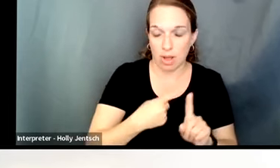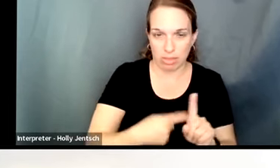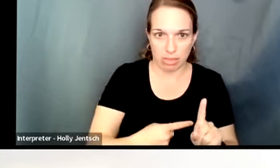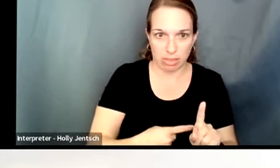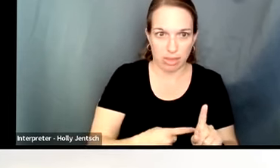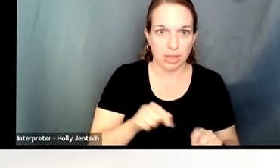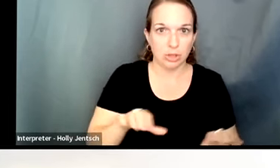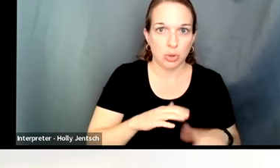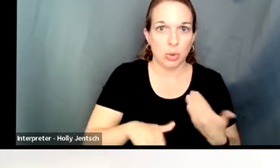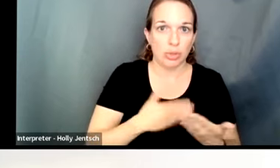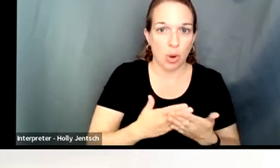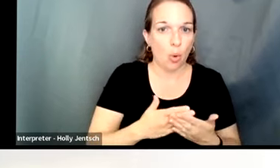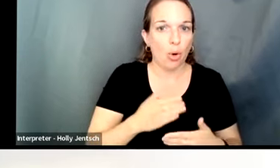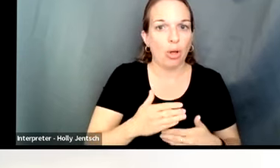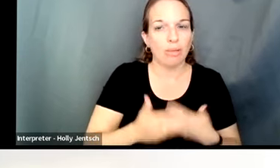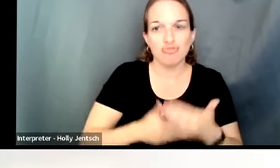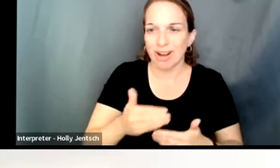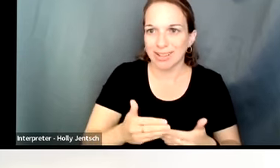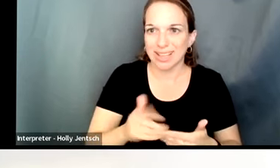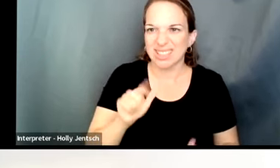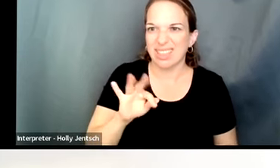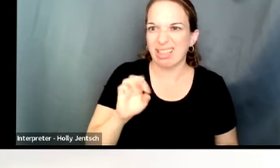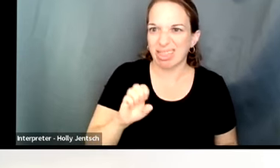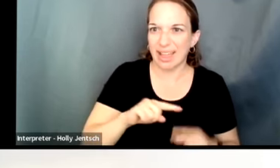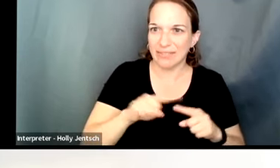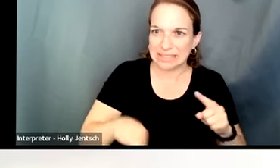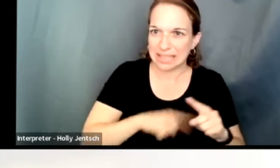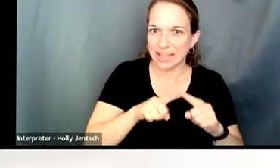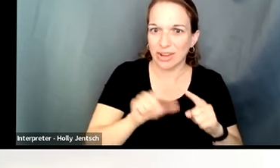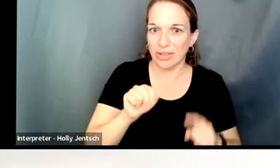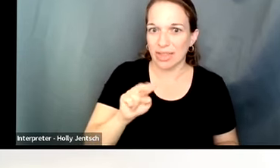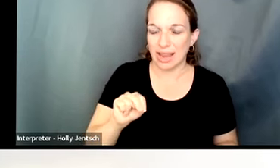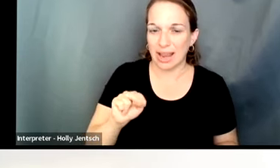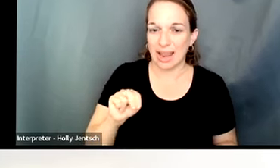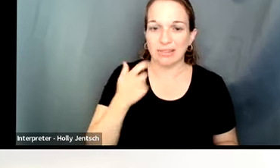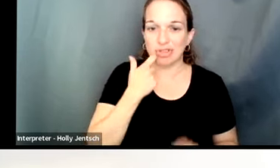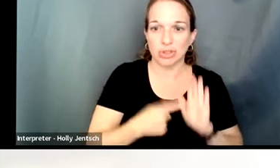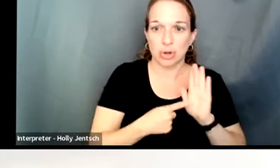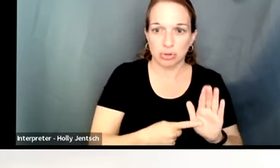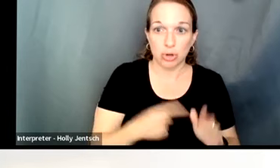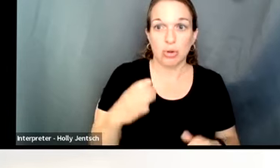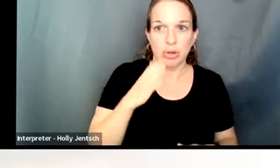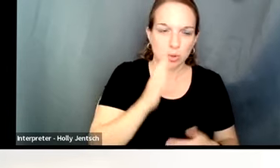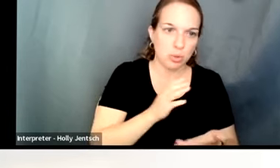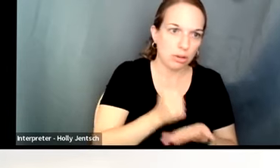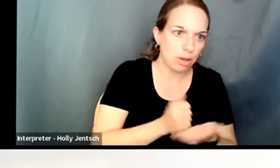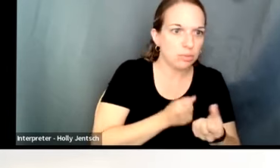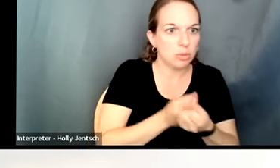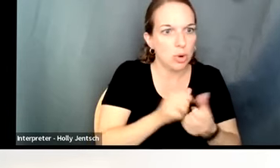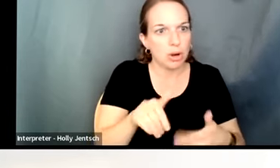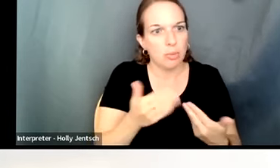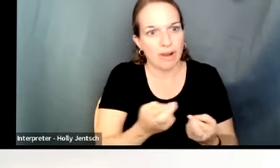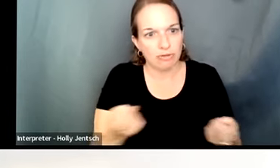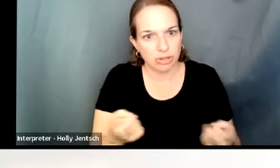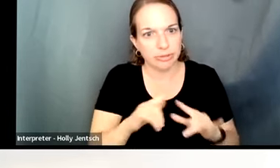life cycle that Anne shared with you. The coach is with you every step of the way to help you, support you, provide resources to you,